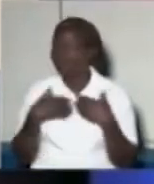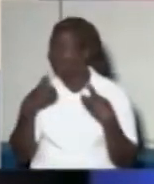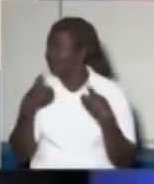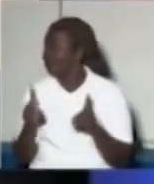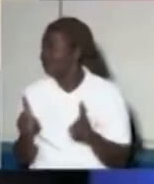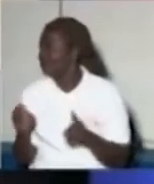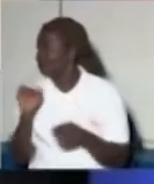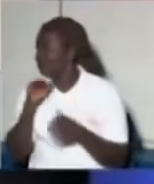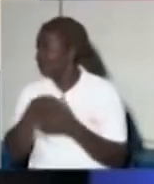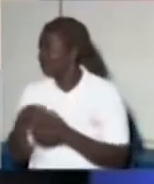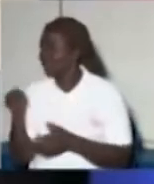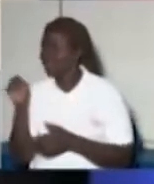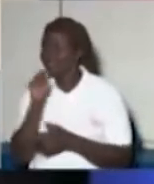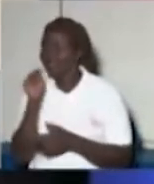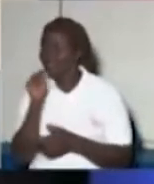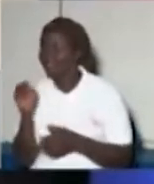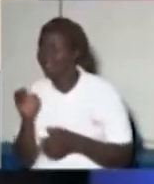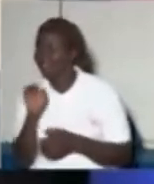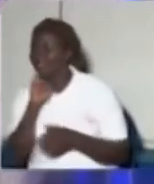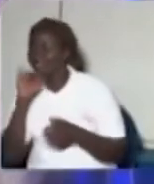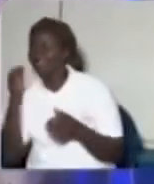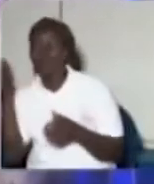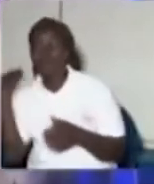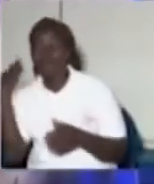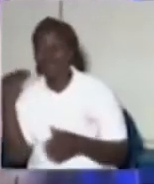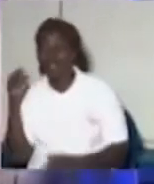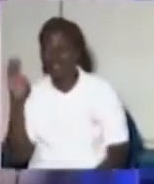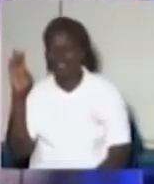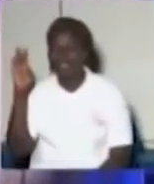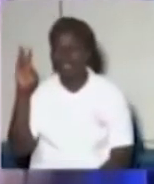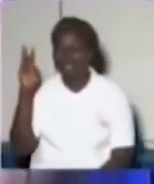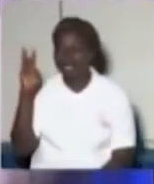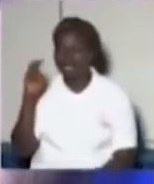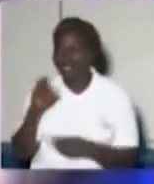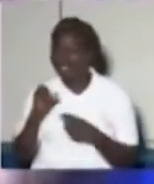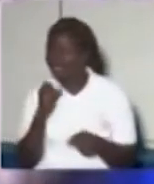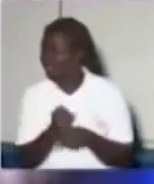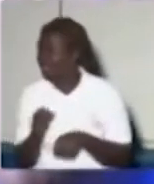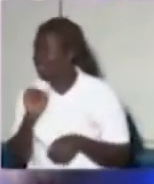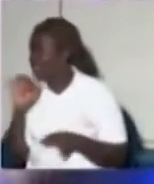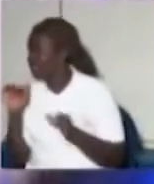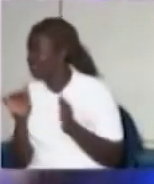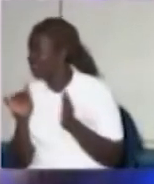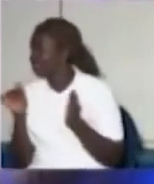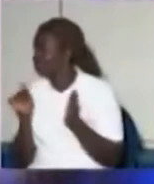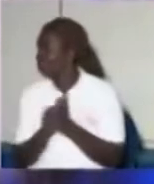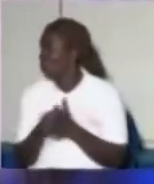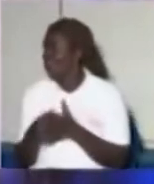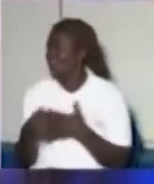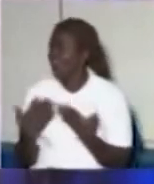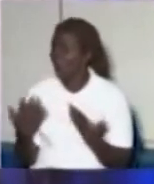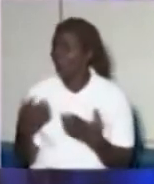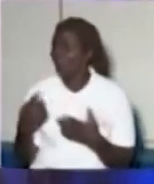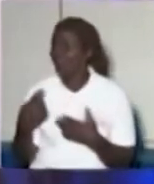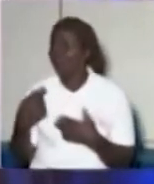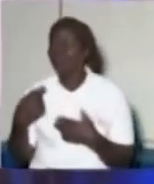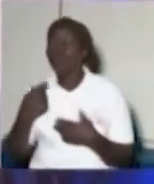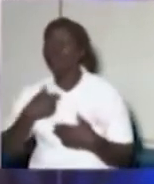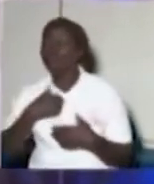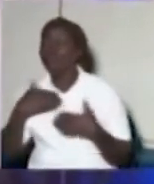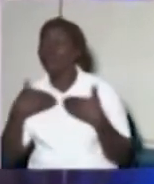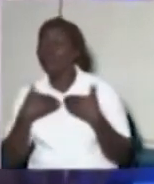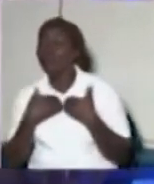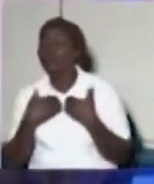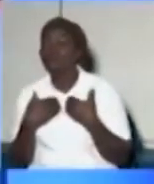What has happened to Nigeria in the past 16 years is what the World Bank told us, that the major cause of our